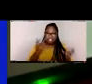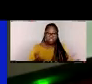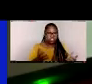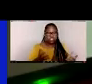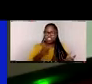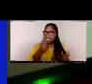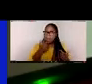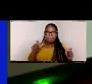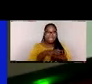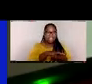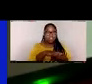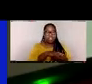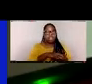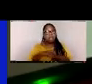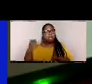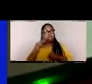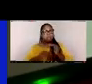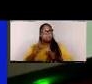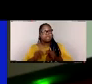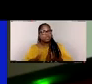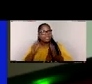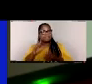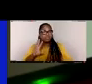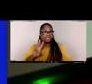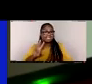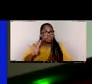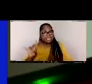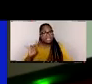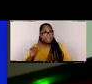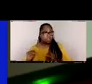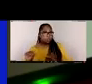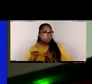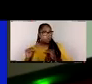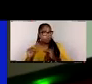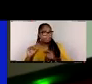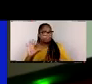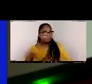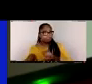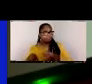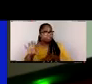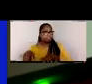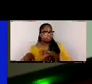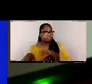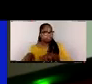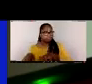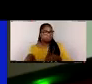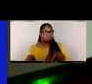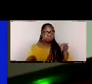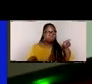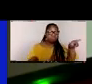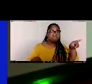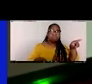nearby top out at 6 to 7 stories. And we feel that that's where this project should top out